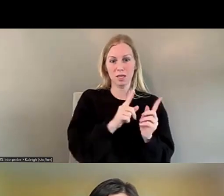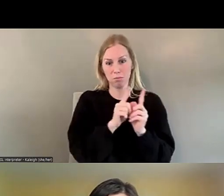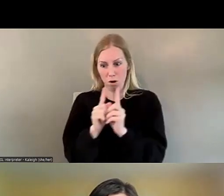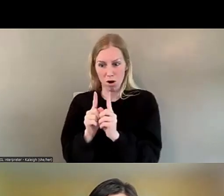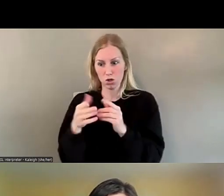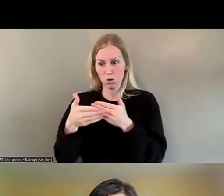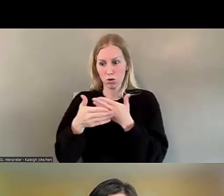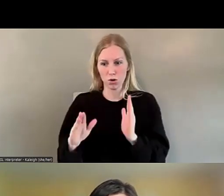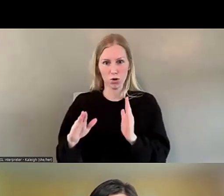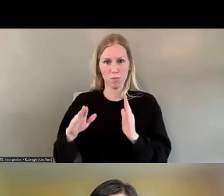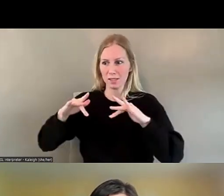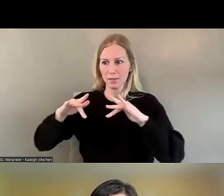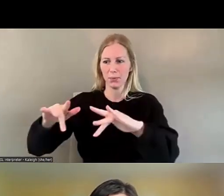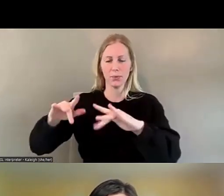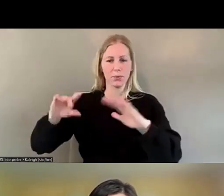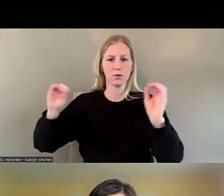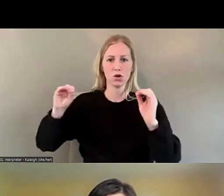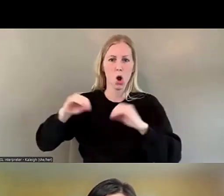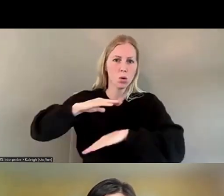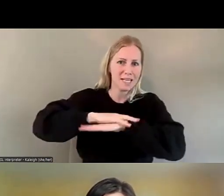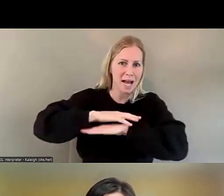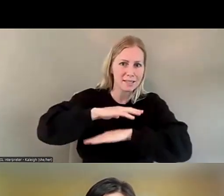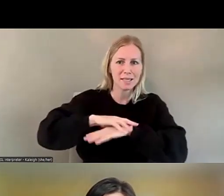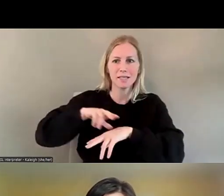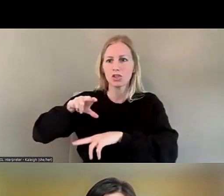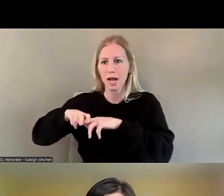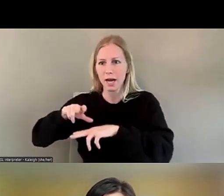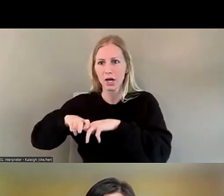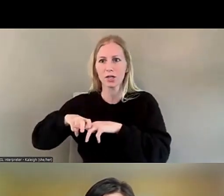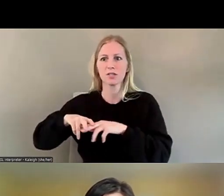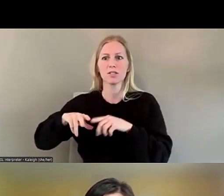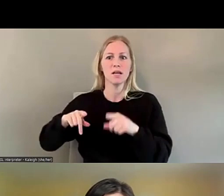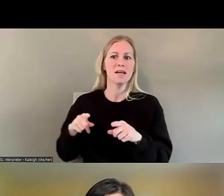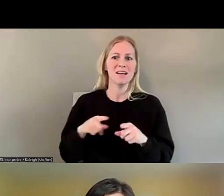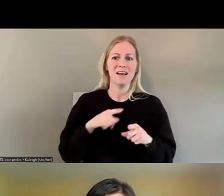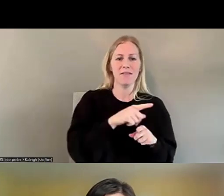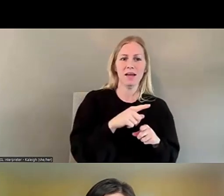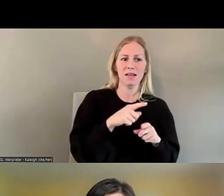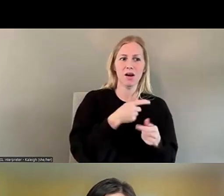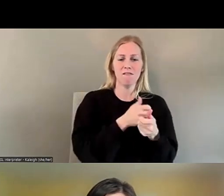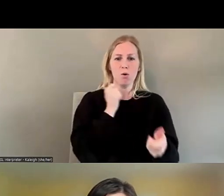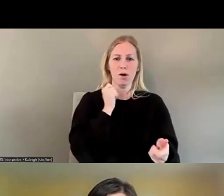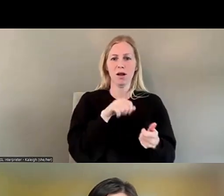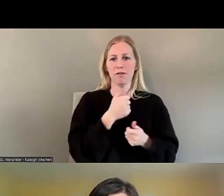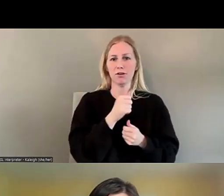creates an environment free of other students who would otherwise want to watch the restraint?